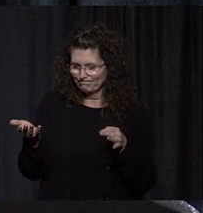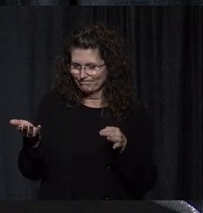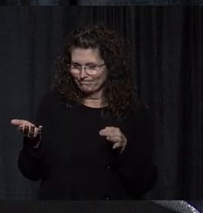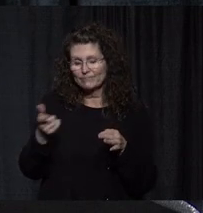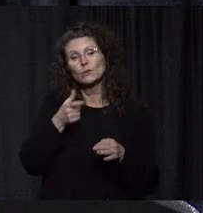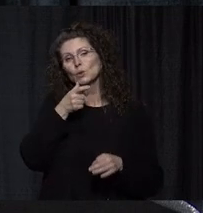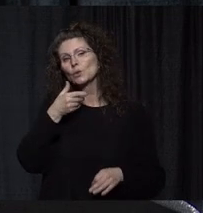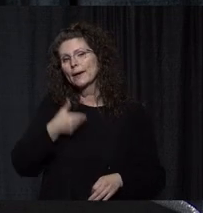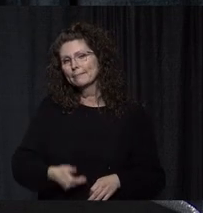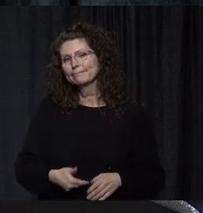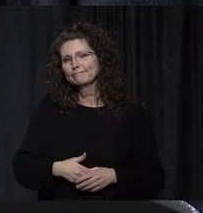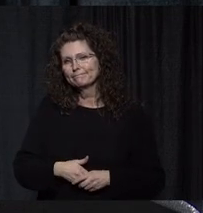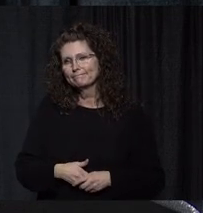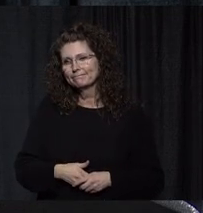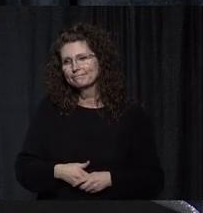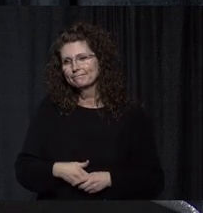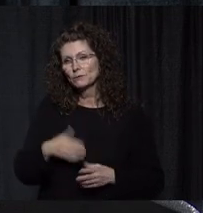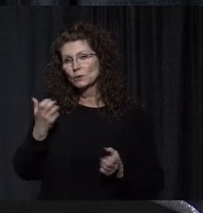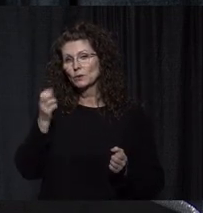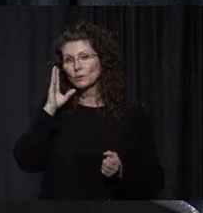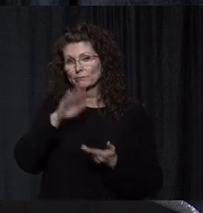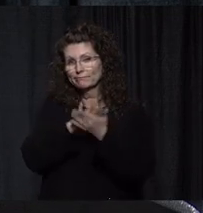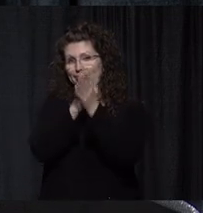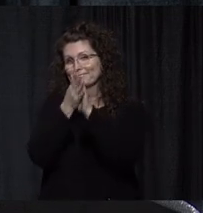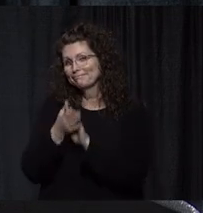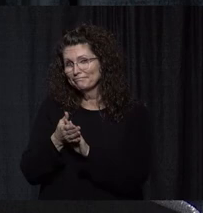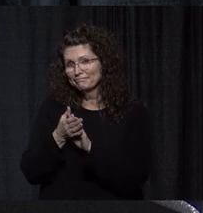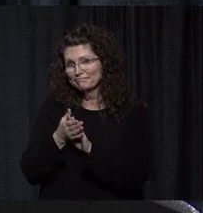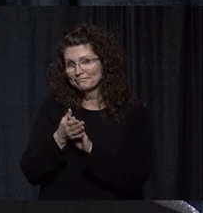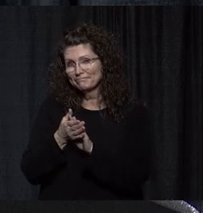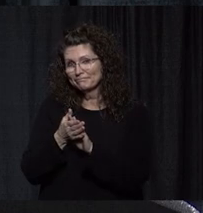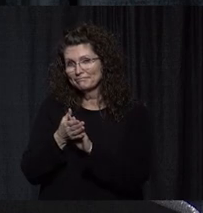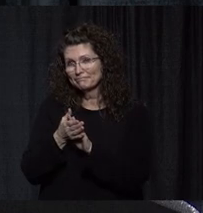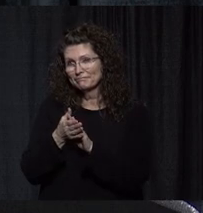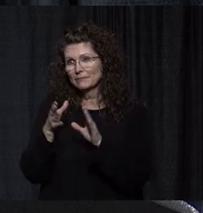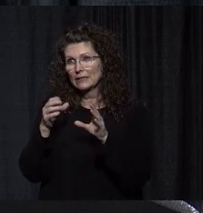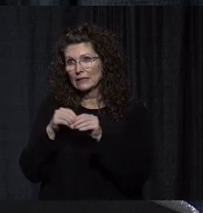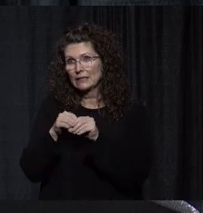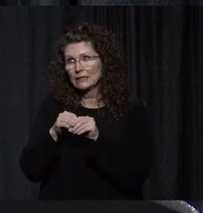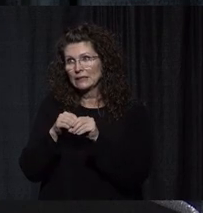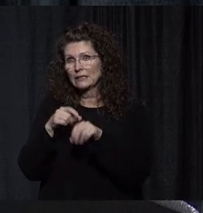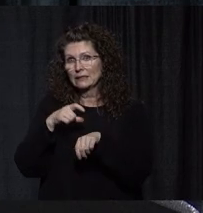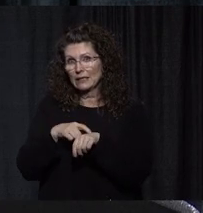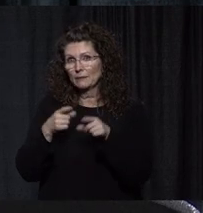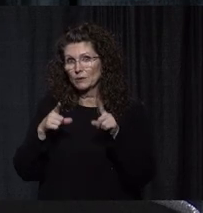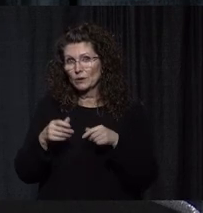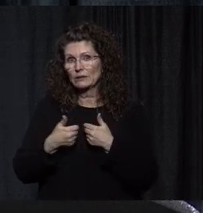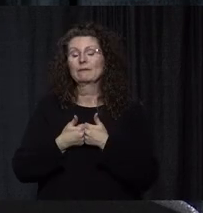who I am and who I'm going to be in moments, particularly in challenging moments.